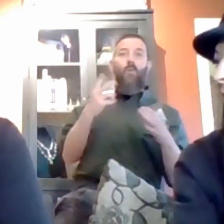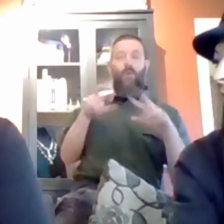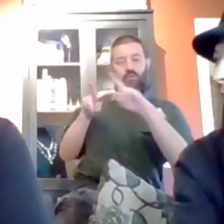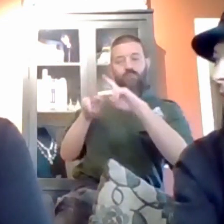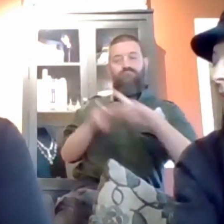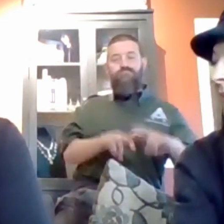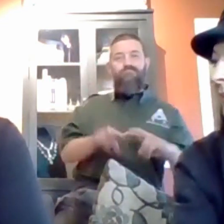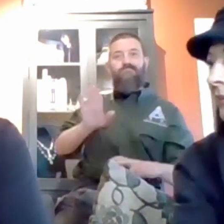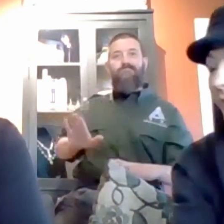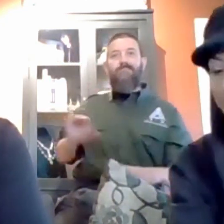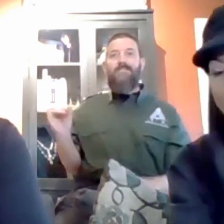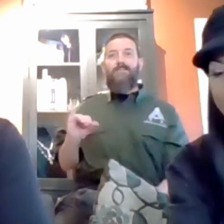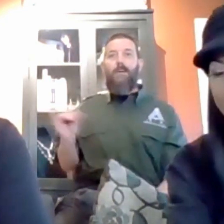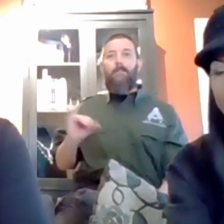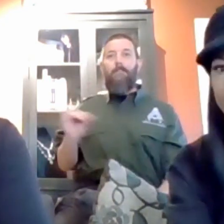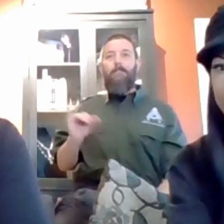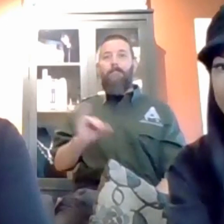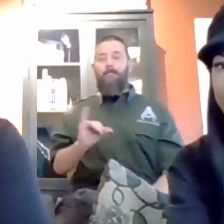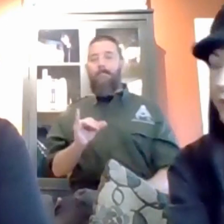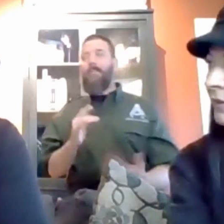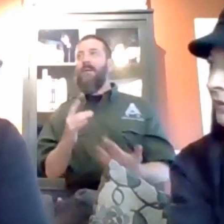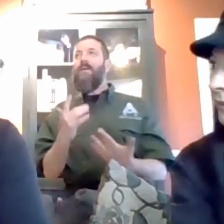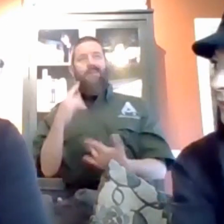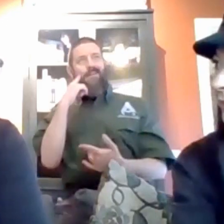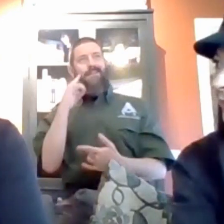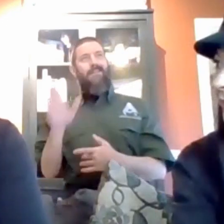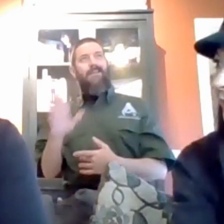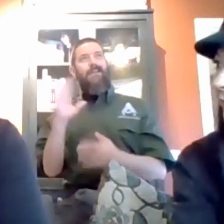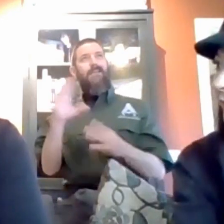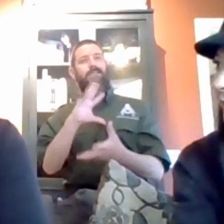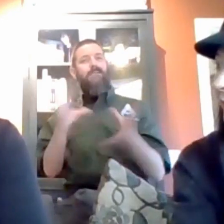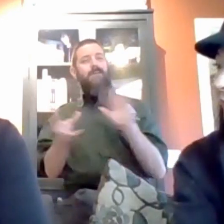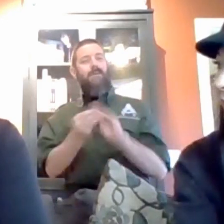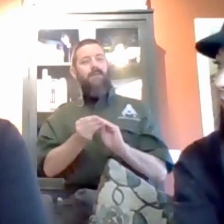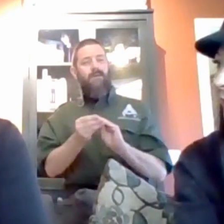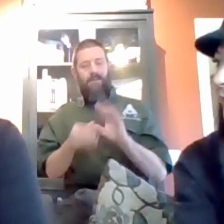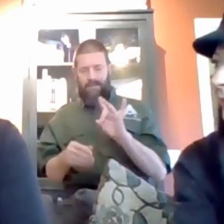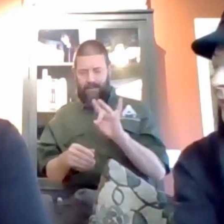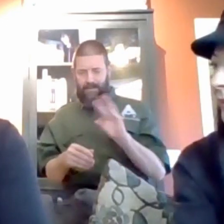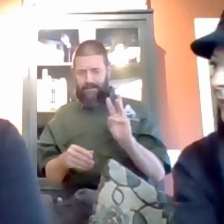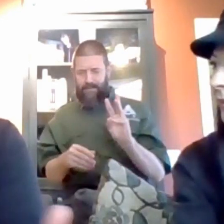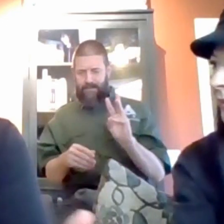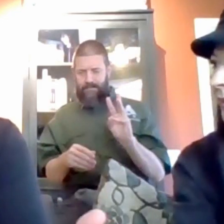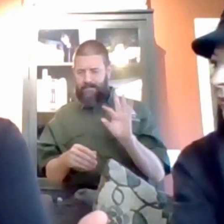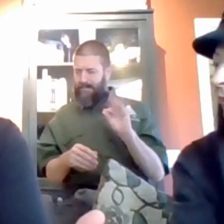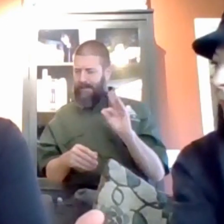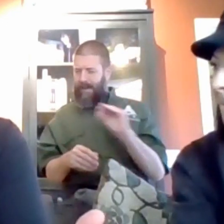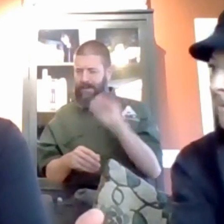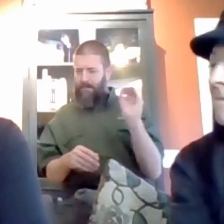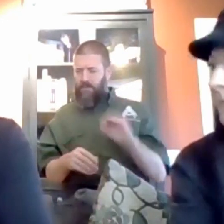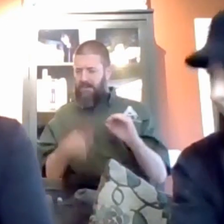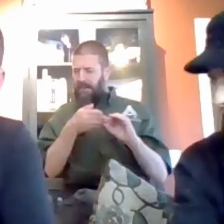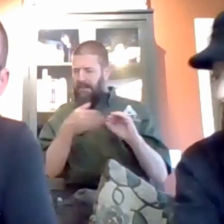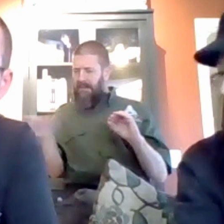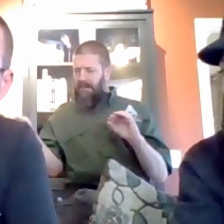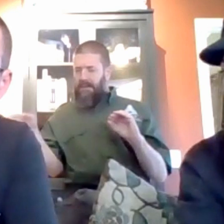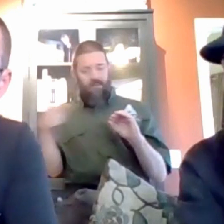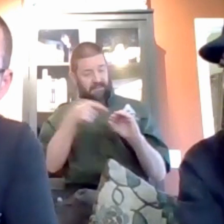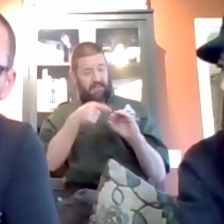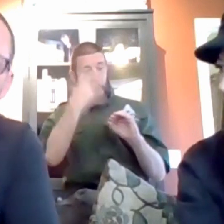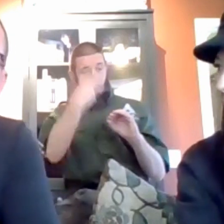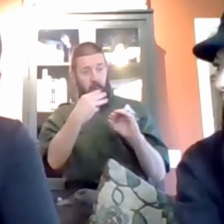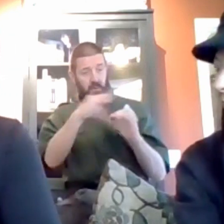test, came back with just wolf, and I think it was like 86 or 89% wolf, and the rest was, they